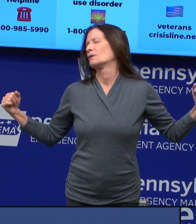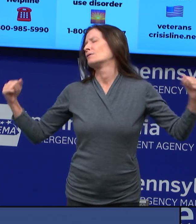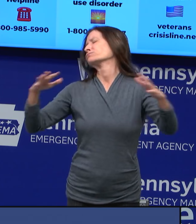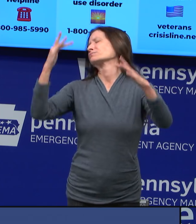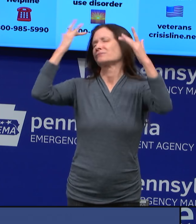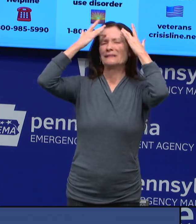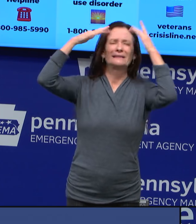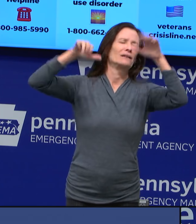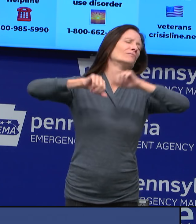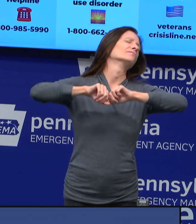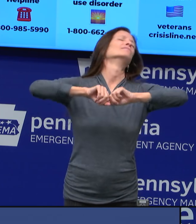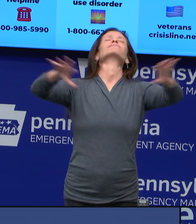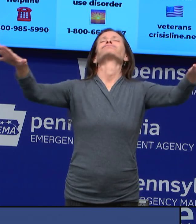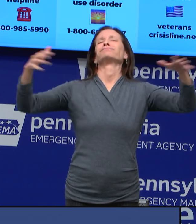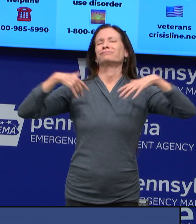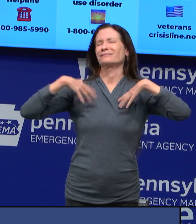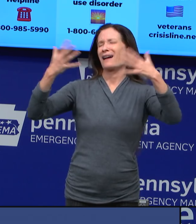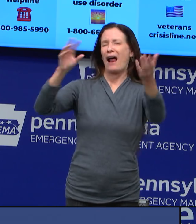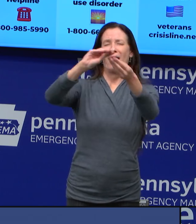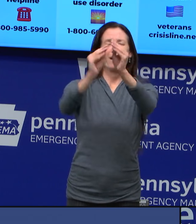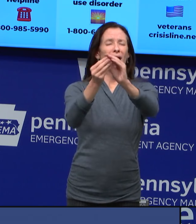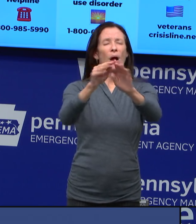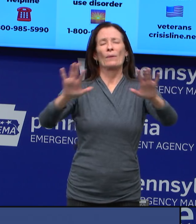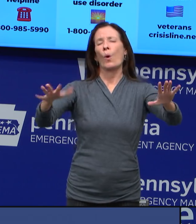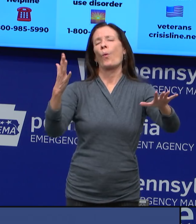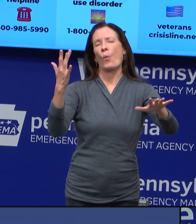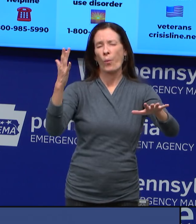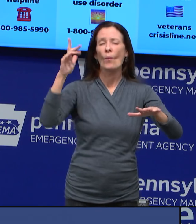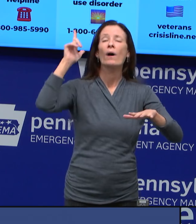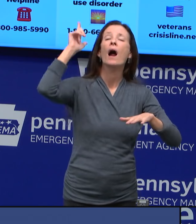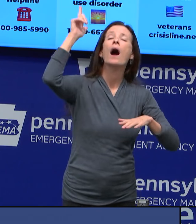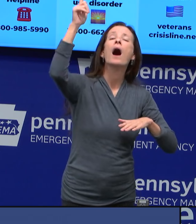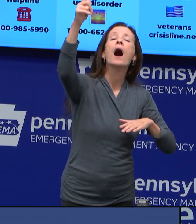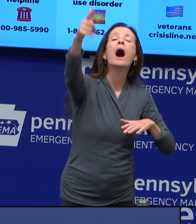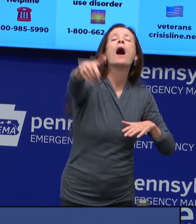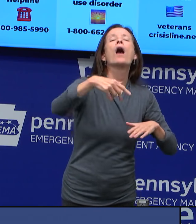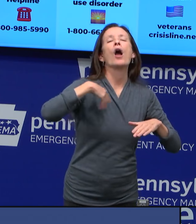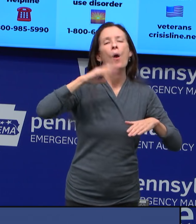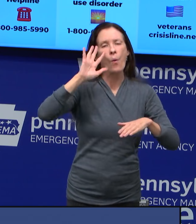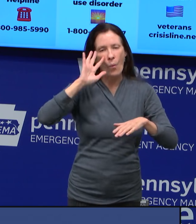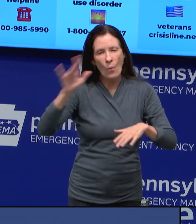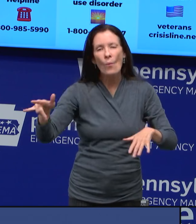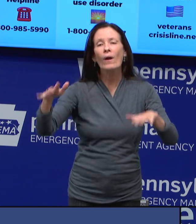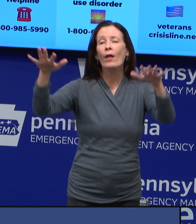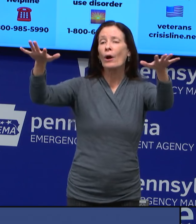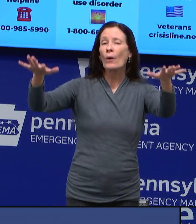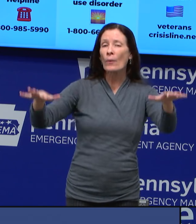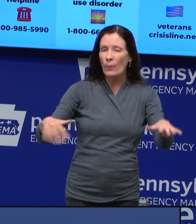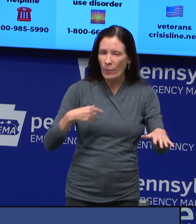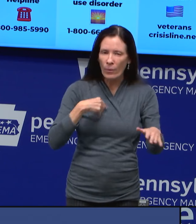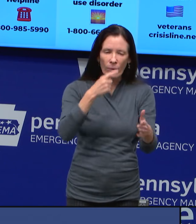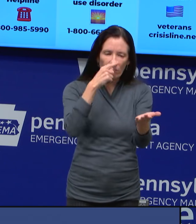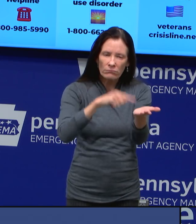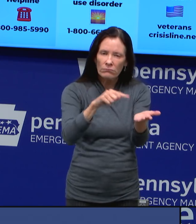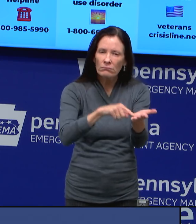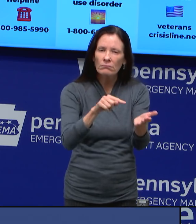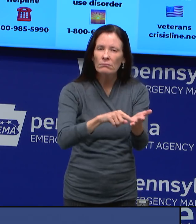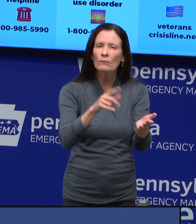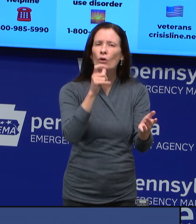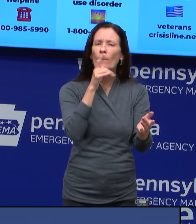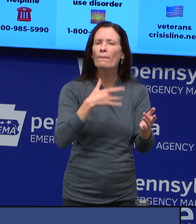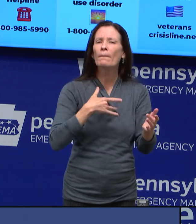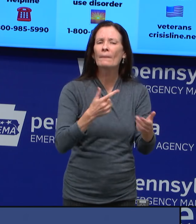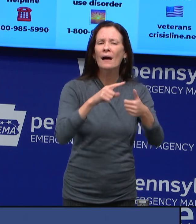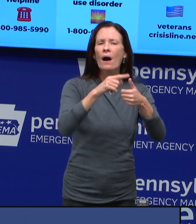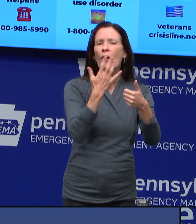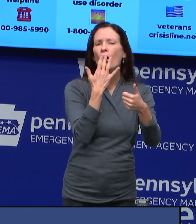which requires manual input, to a more computerized system. I'm hoping that will actually make it easier for